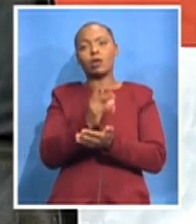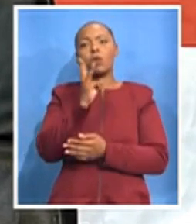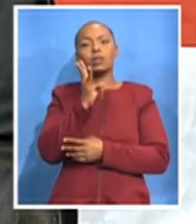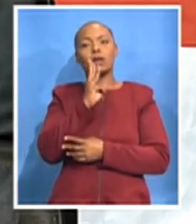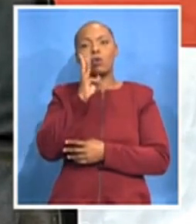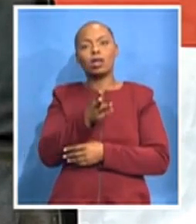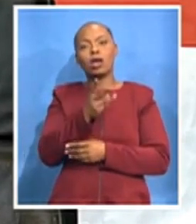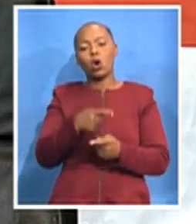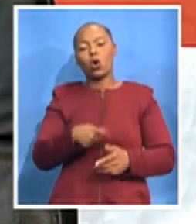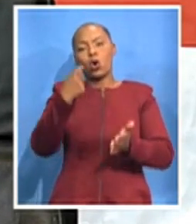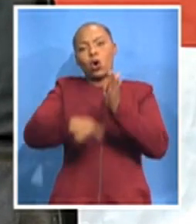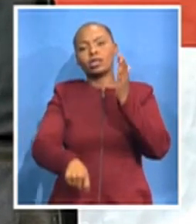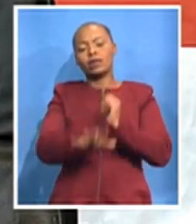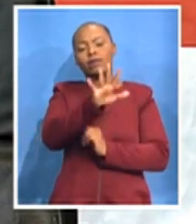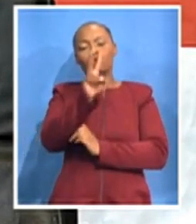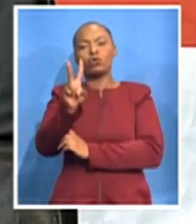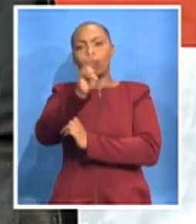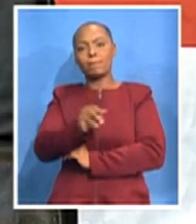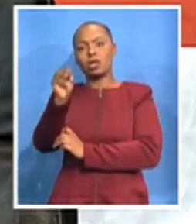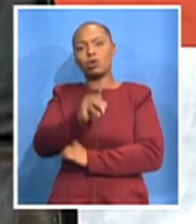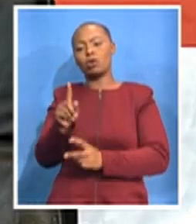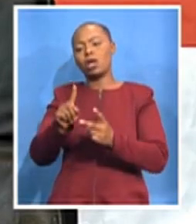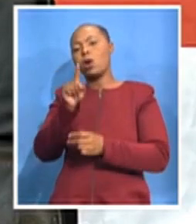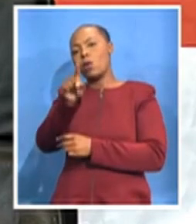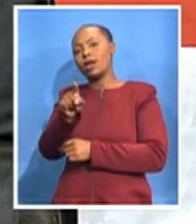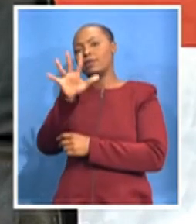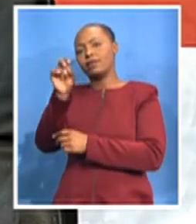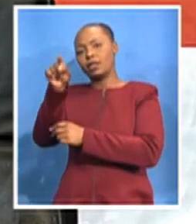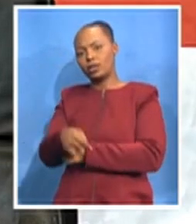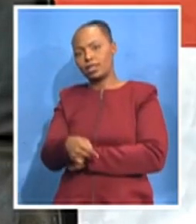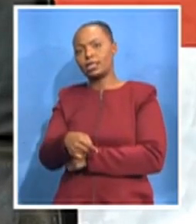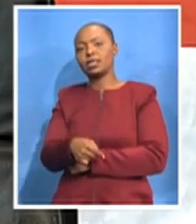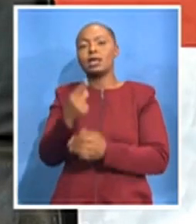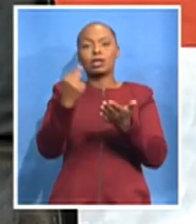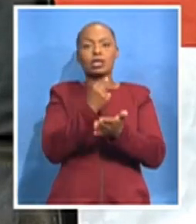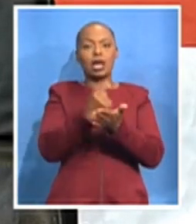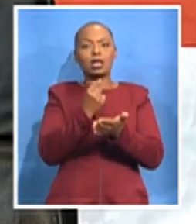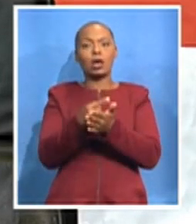52,150,000 and the Giyane Water Waste Work will cost